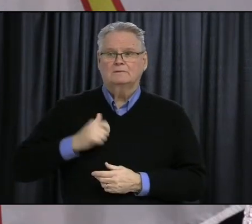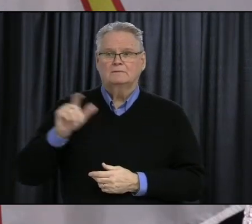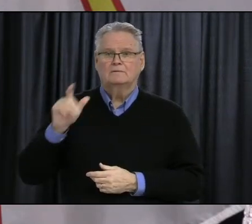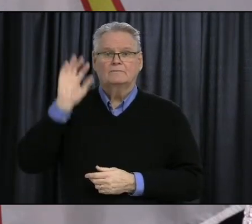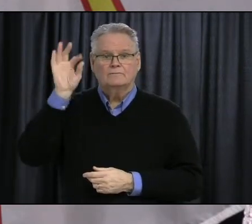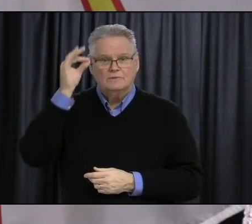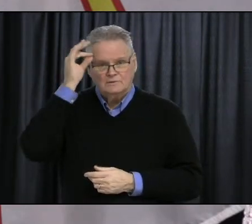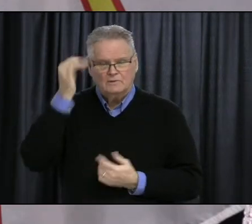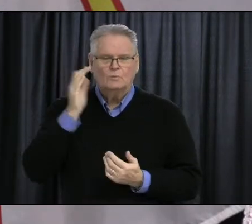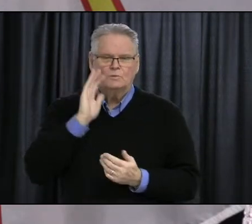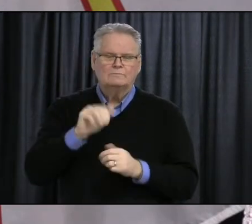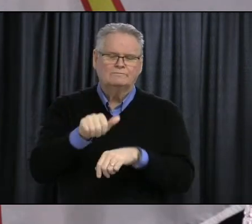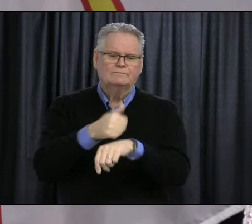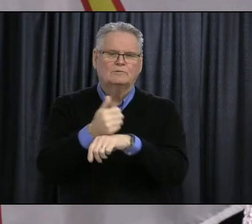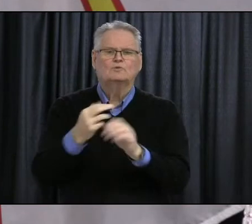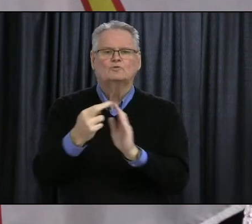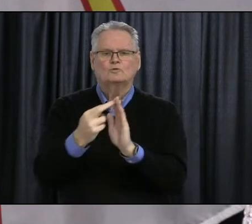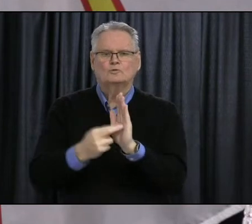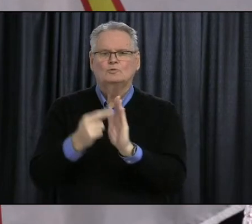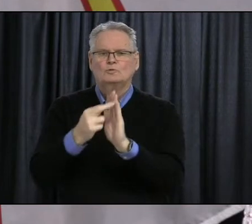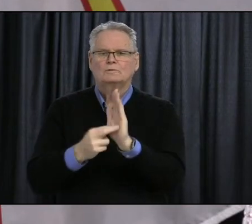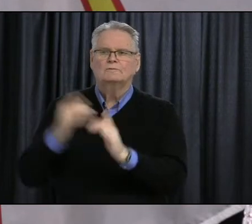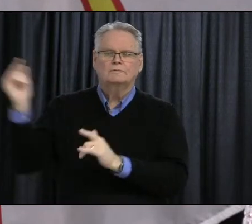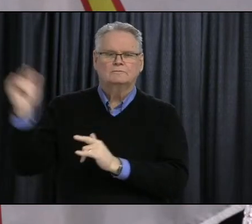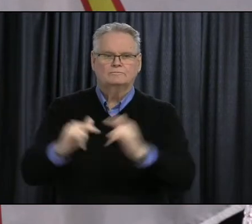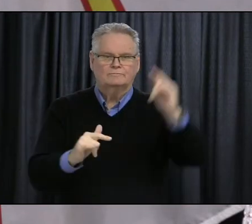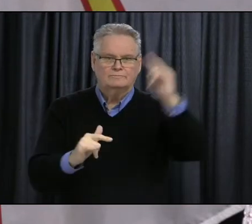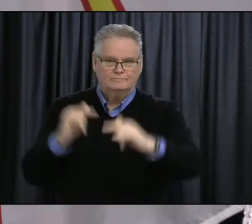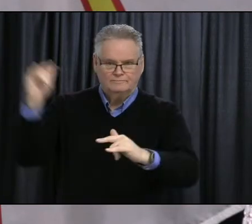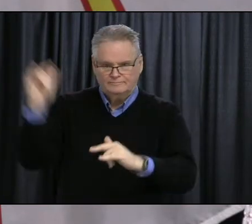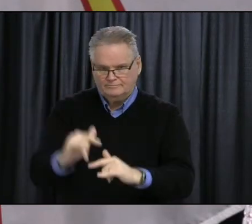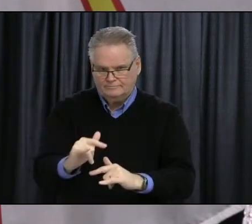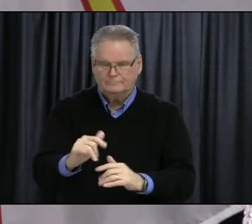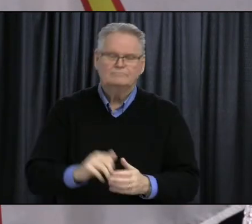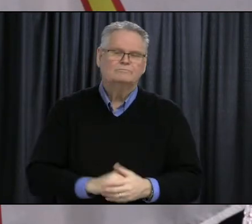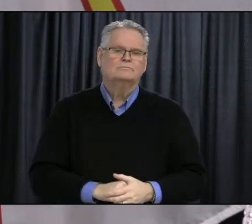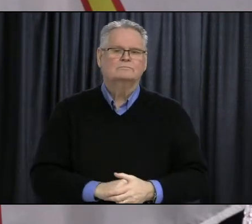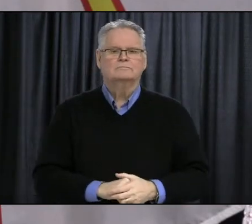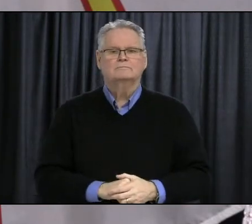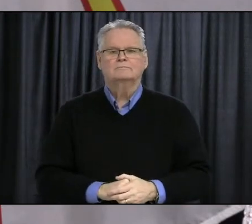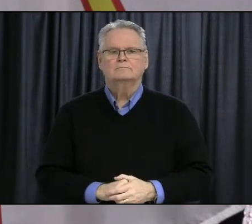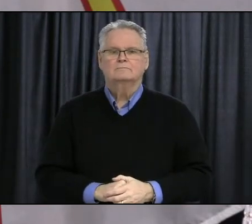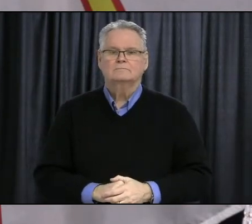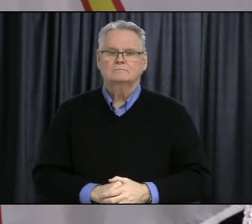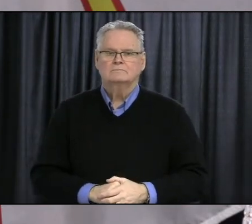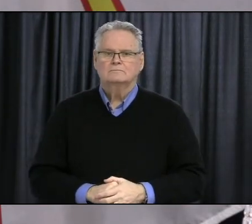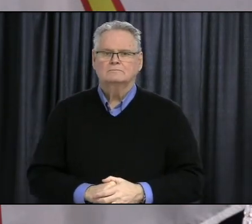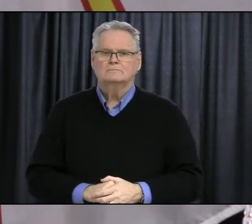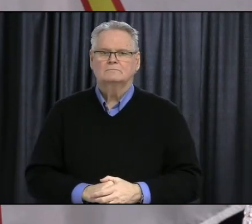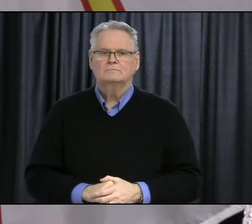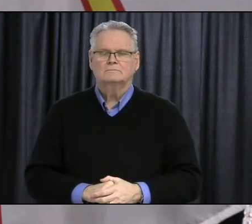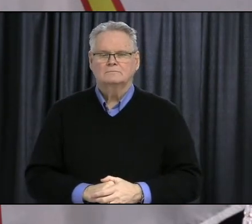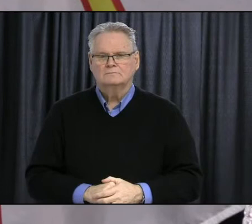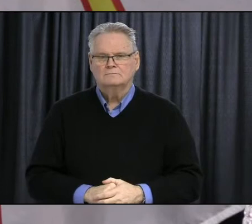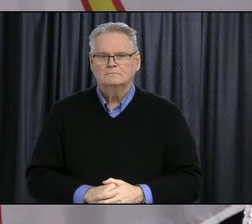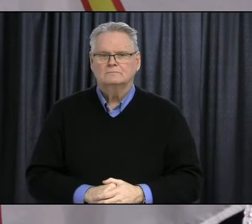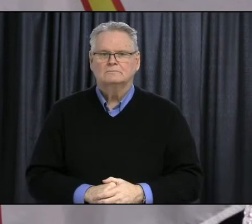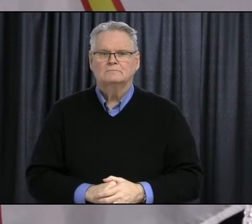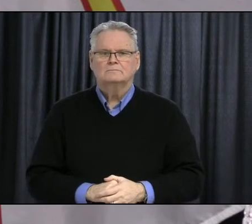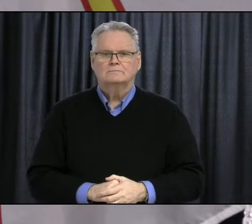developing the technology of whole genome sequencing here at the Provincial Public Health Laboratory so that we can identify these variants more